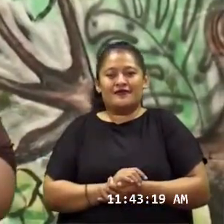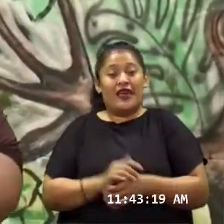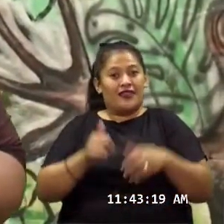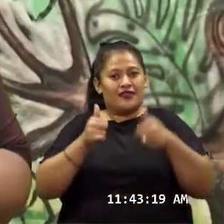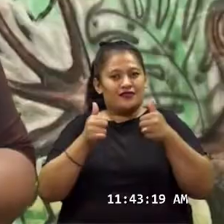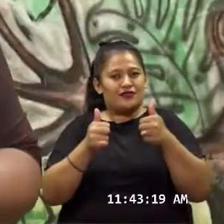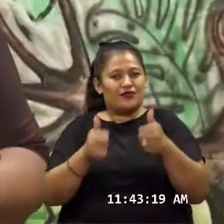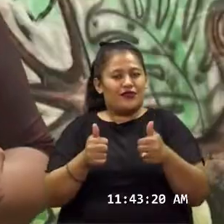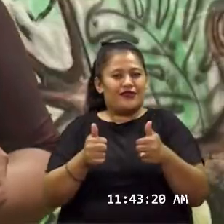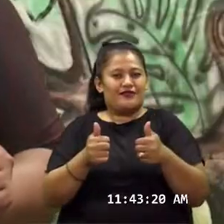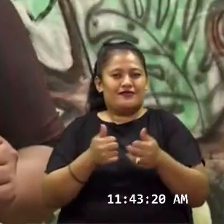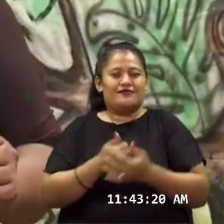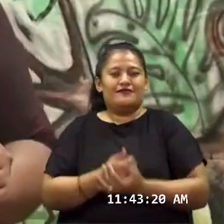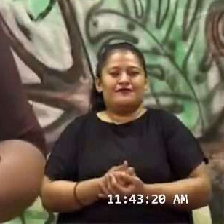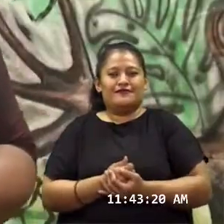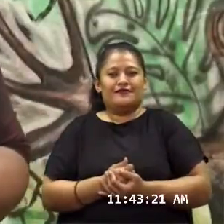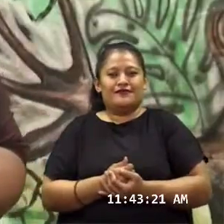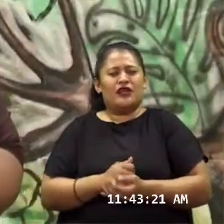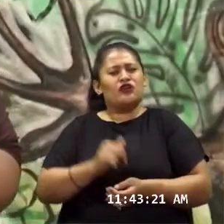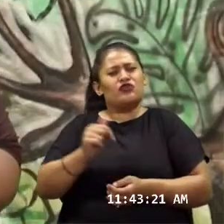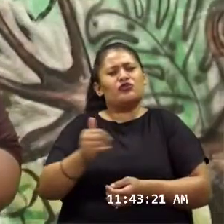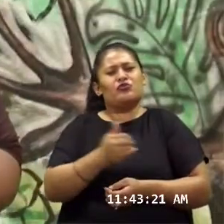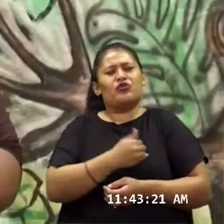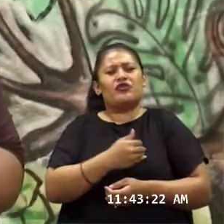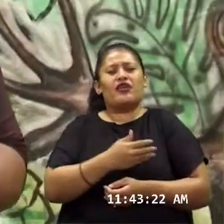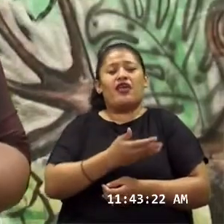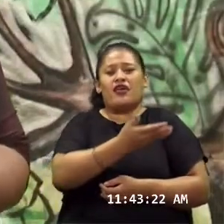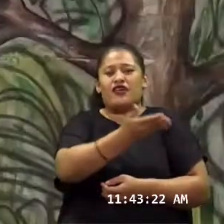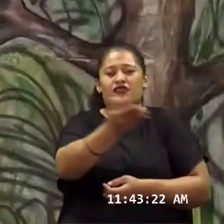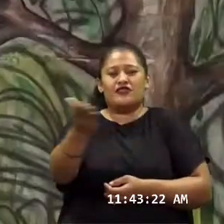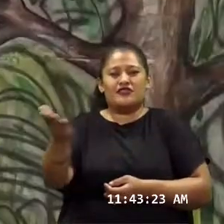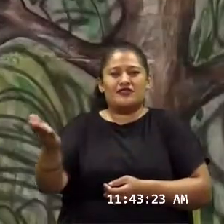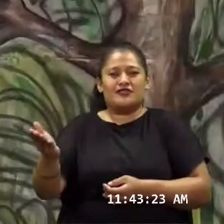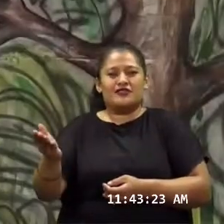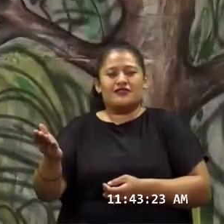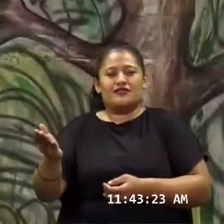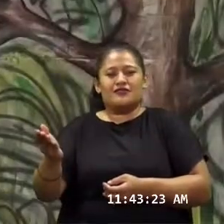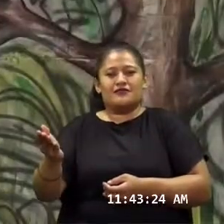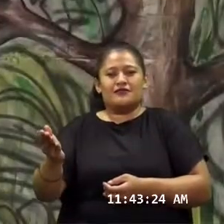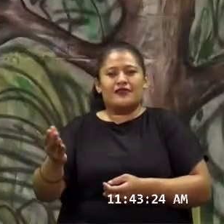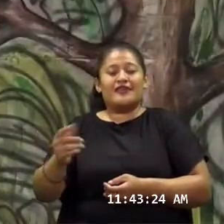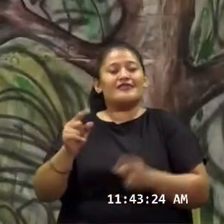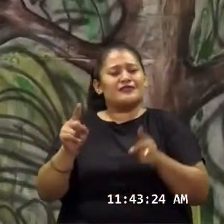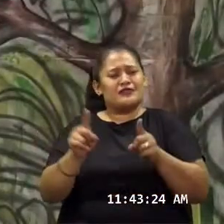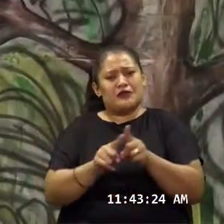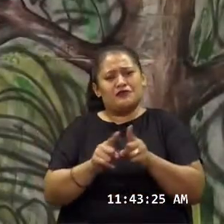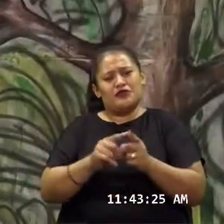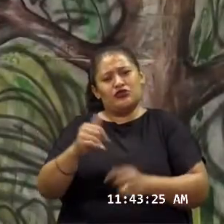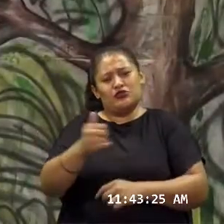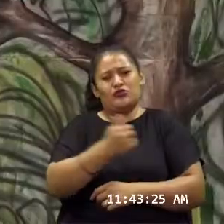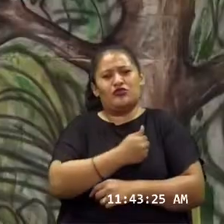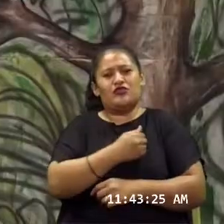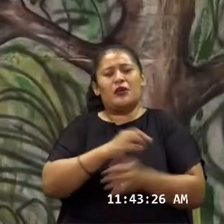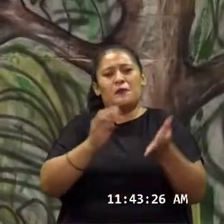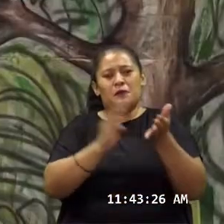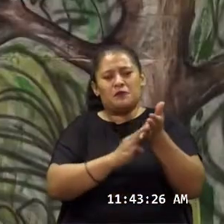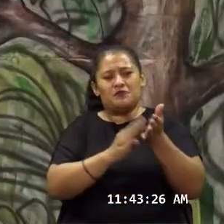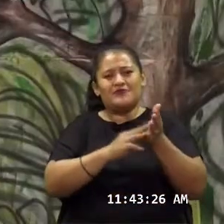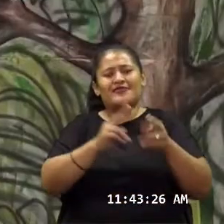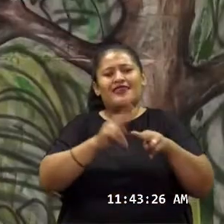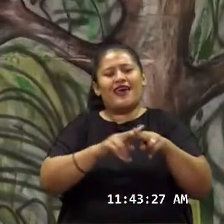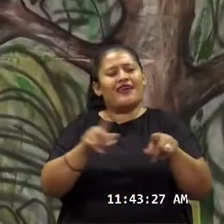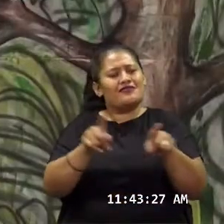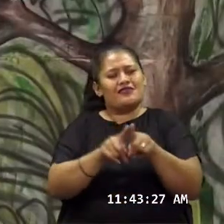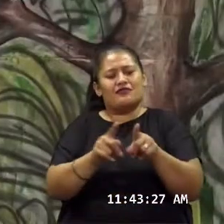That's great. Good morning, everyone. Also, good morning to the parents and also the teachers that